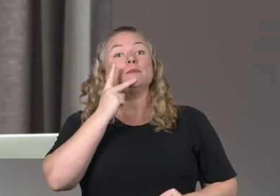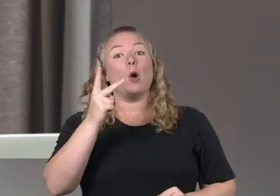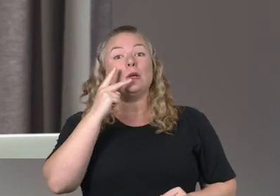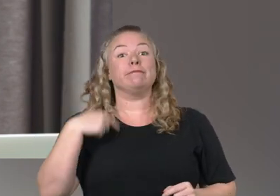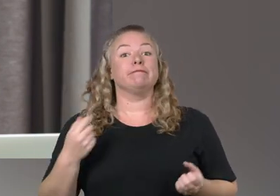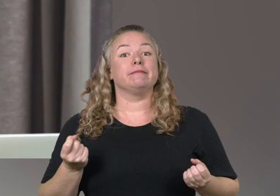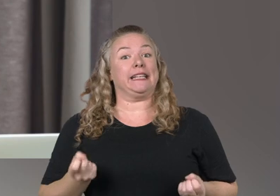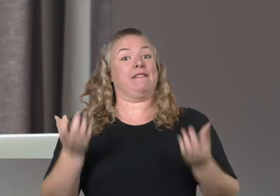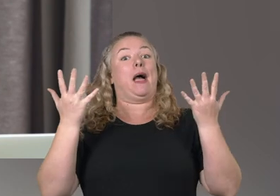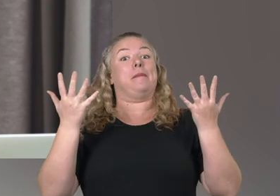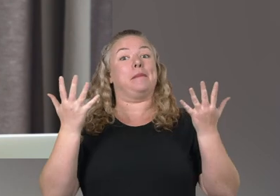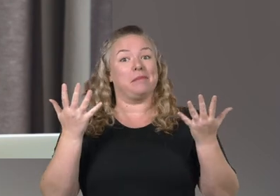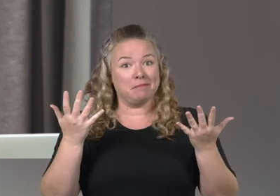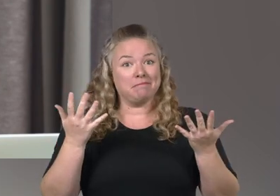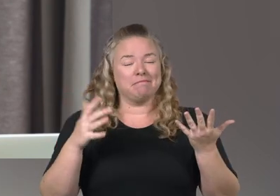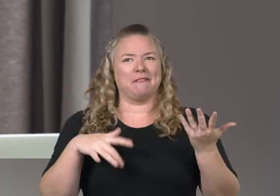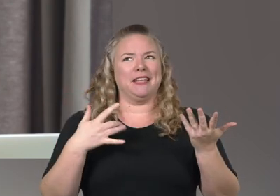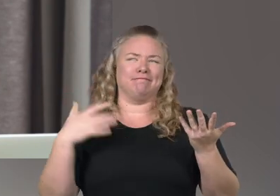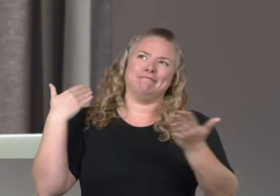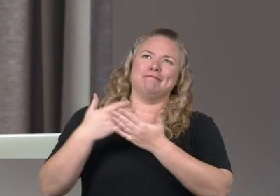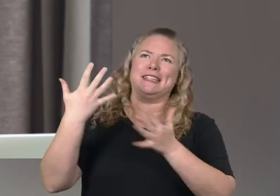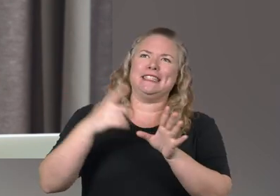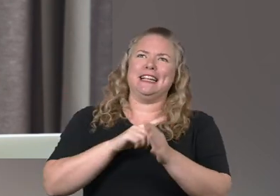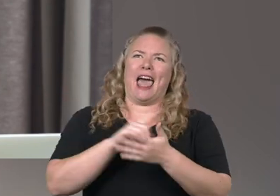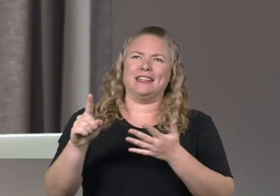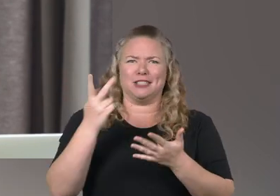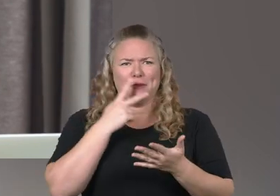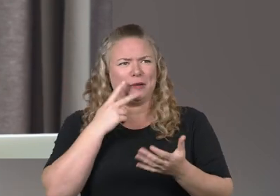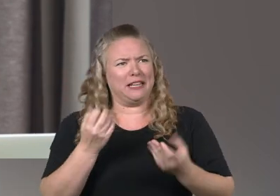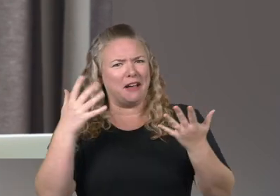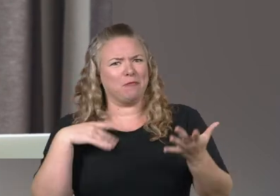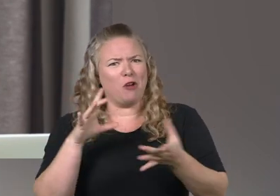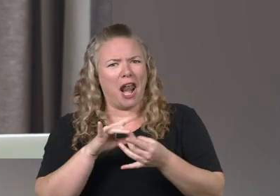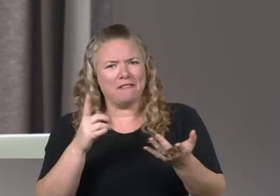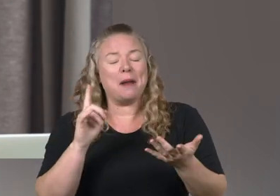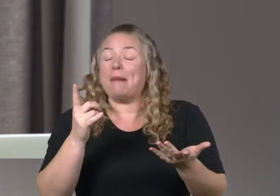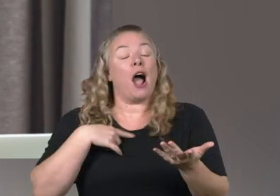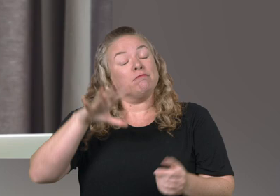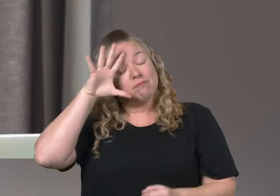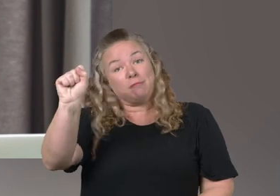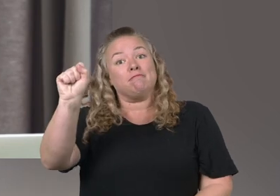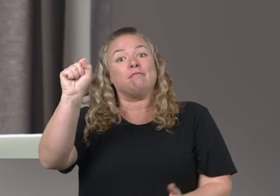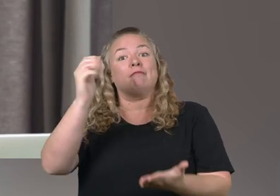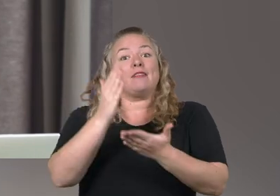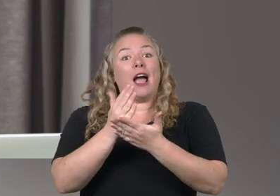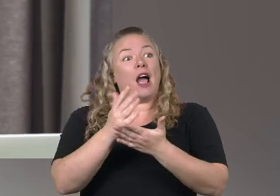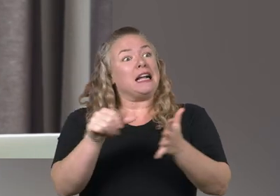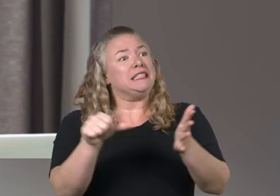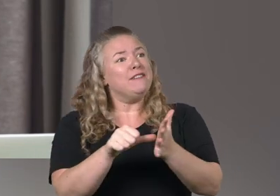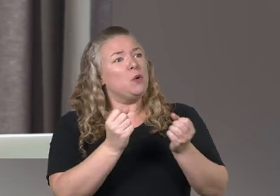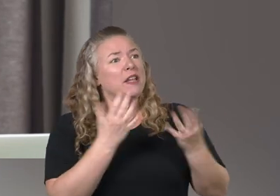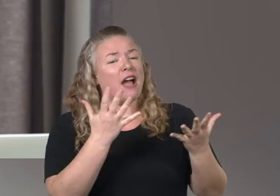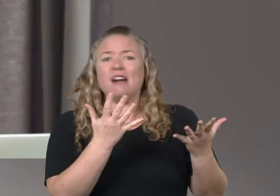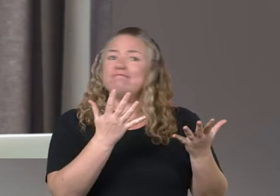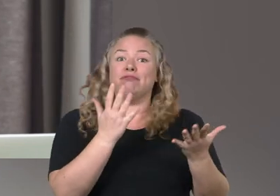giving up smoking. I'm sure that seems very relevant 10 years on, I remember it, but I don't remember it because it was difficult,